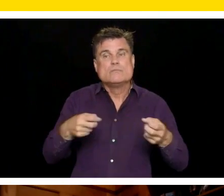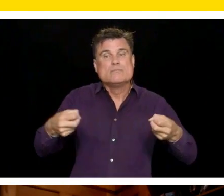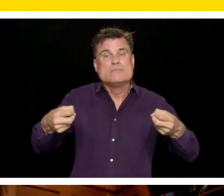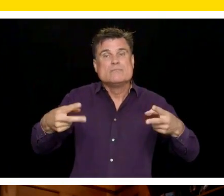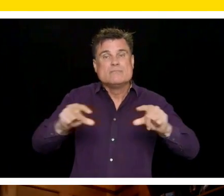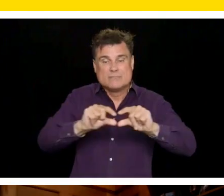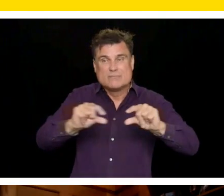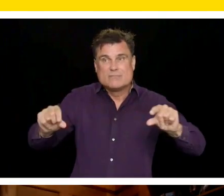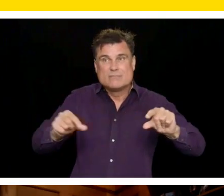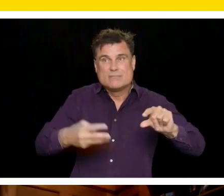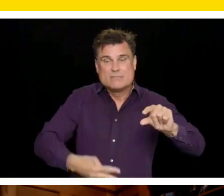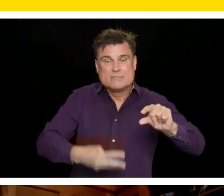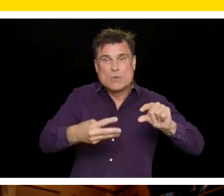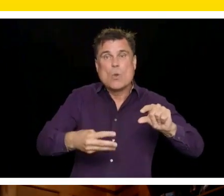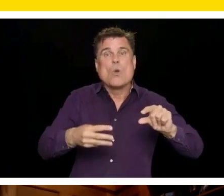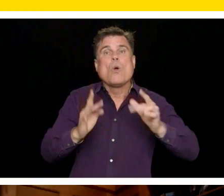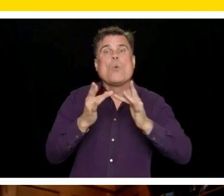So the